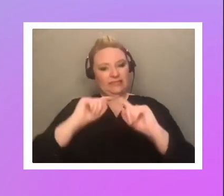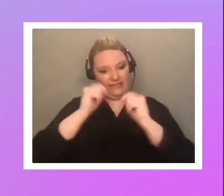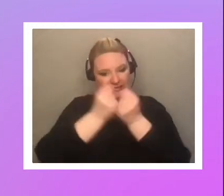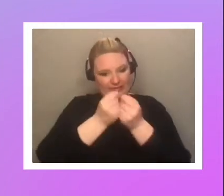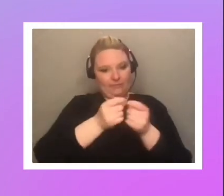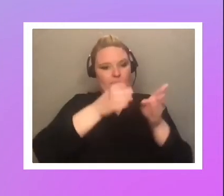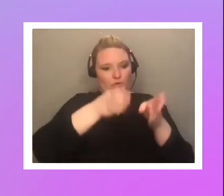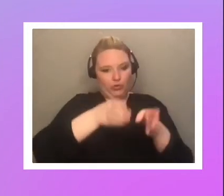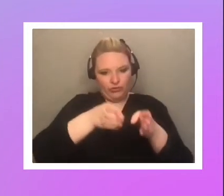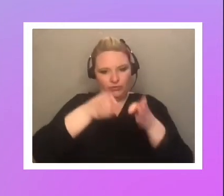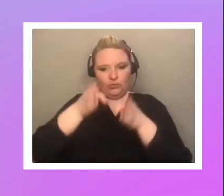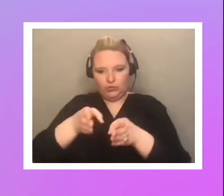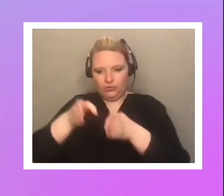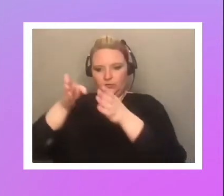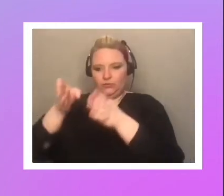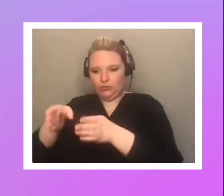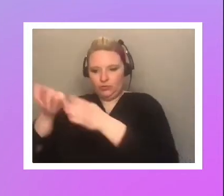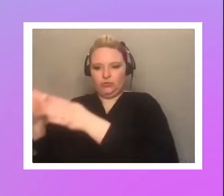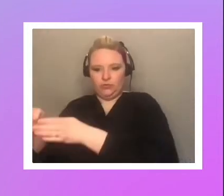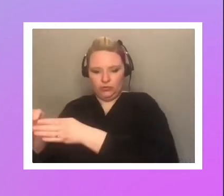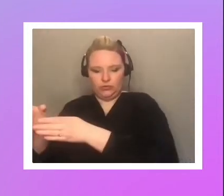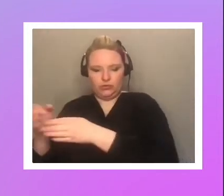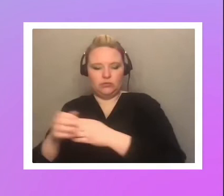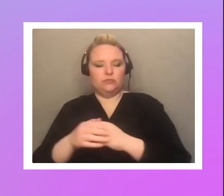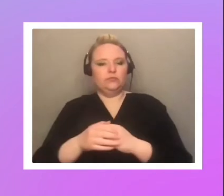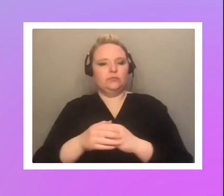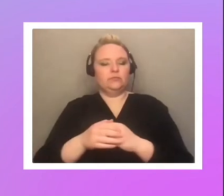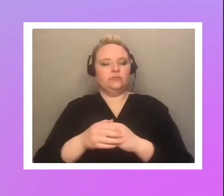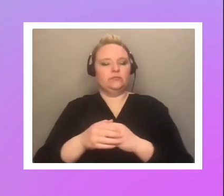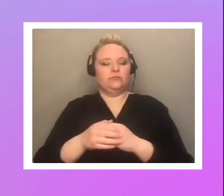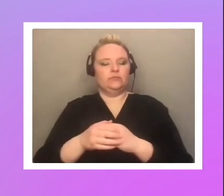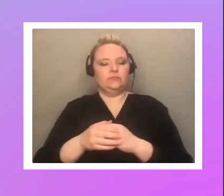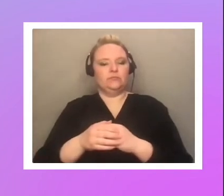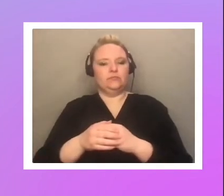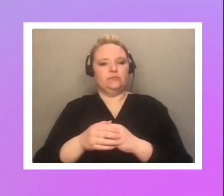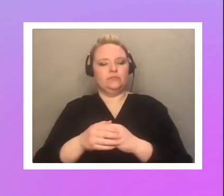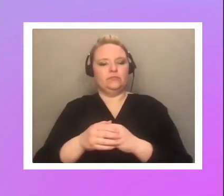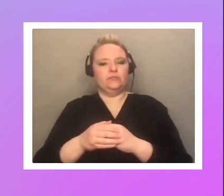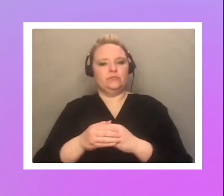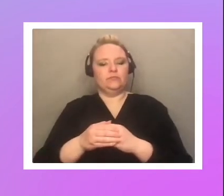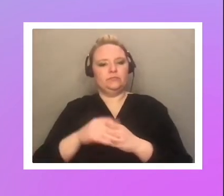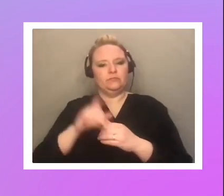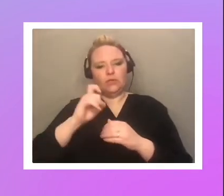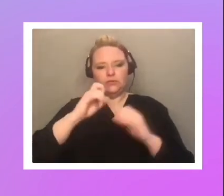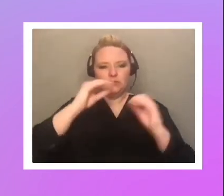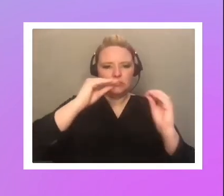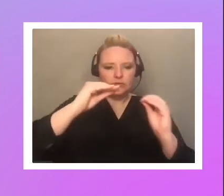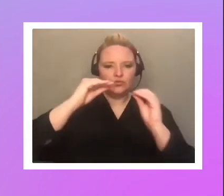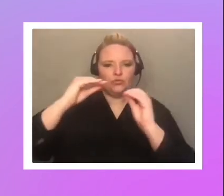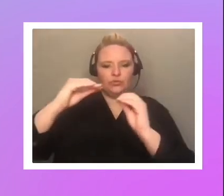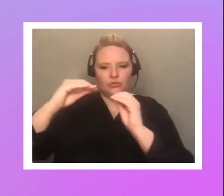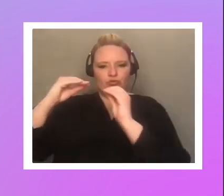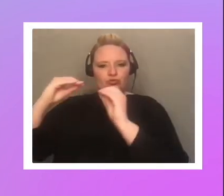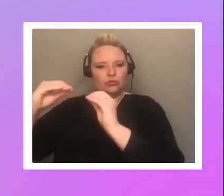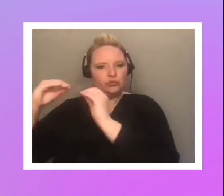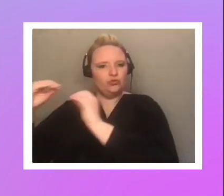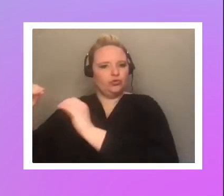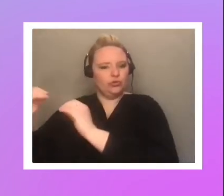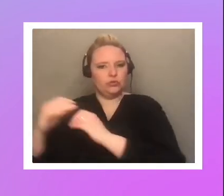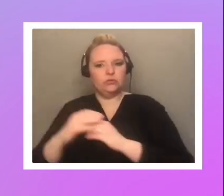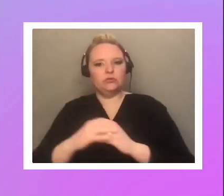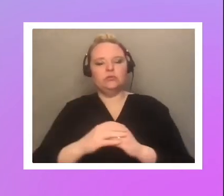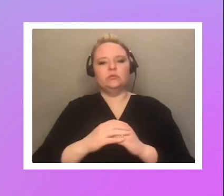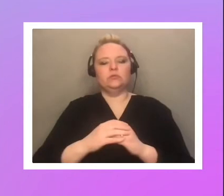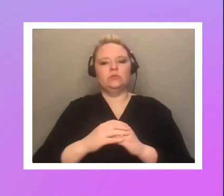comes to a project, there are some things that you're going to want to coach them on. And in the interest of